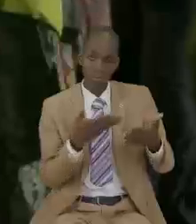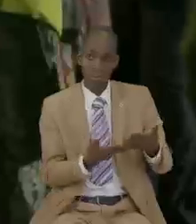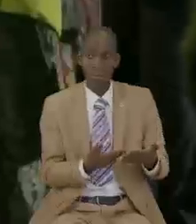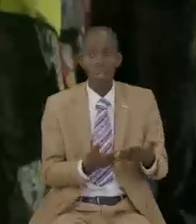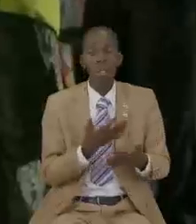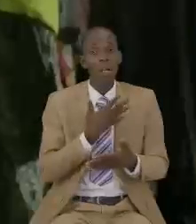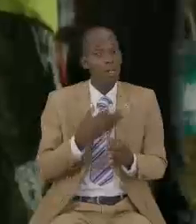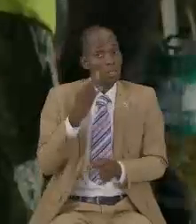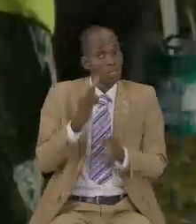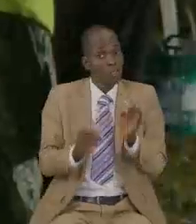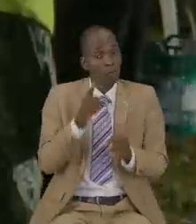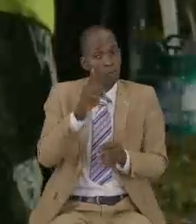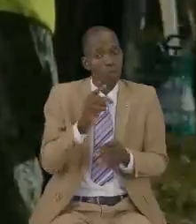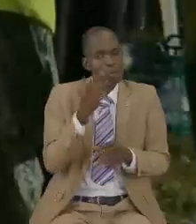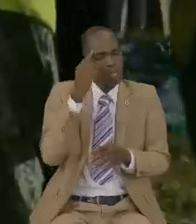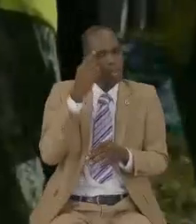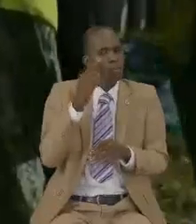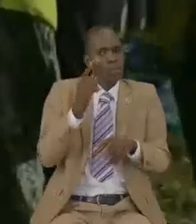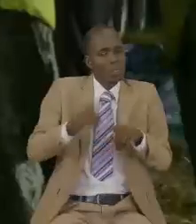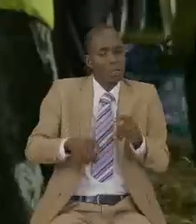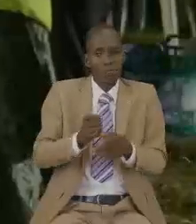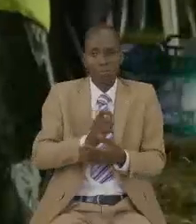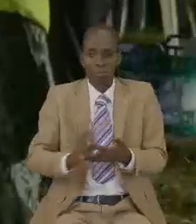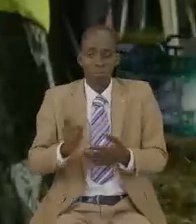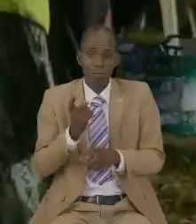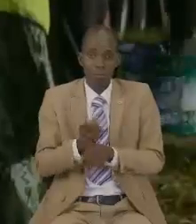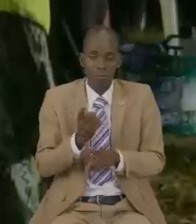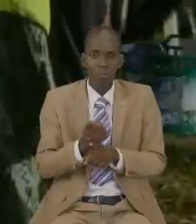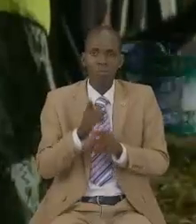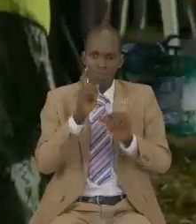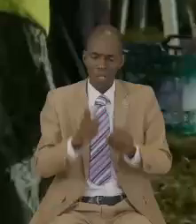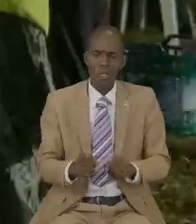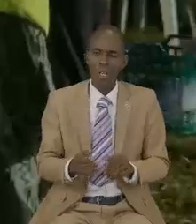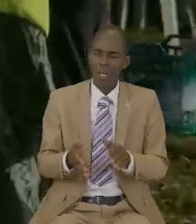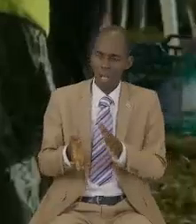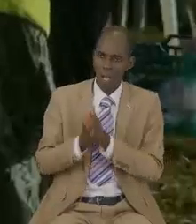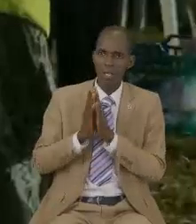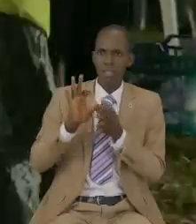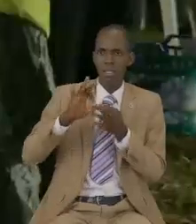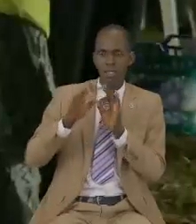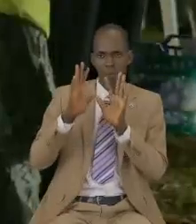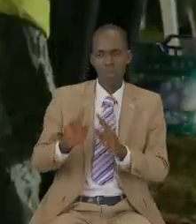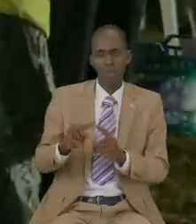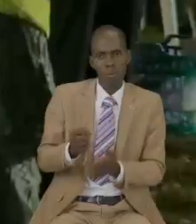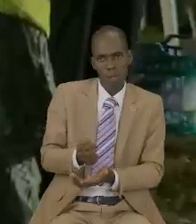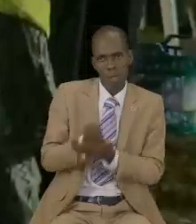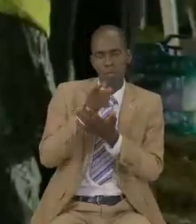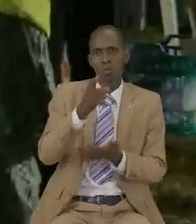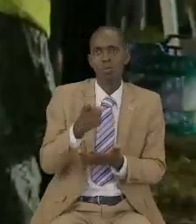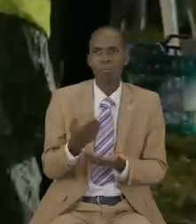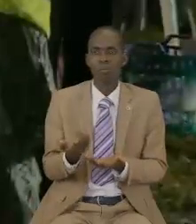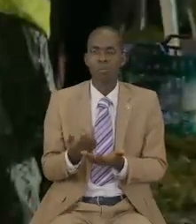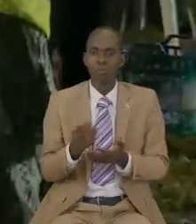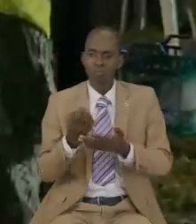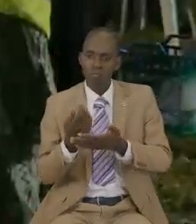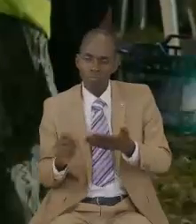gadget there and fill the form, and you submit it as well. It's through